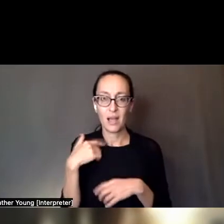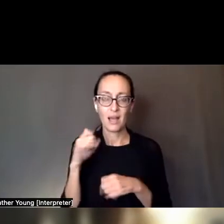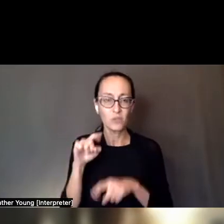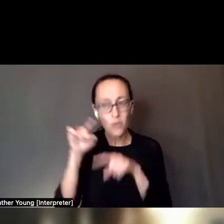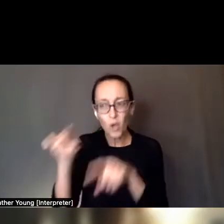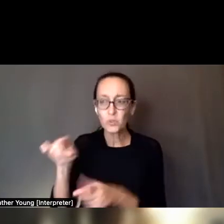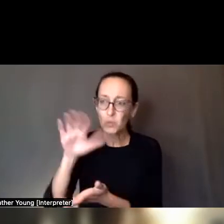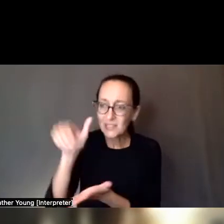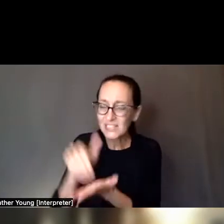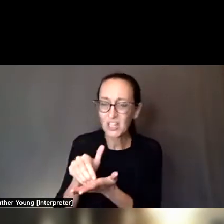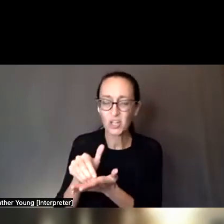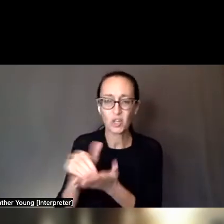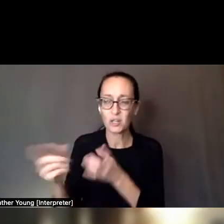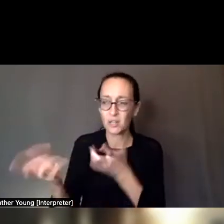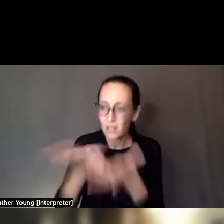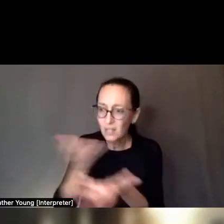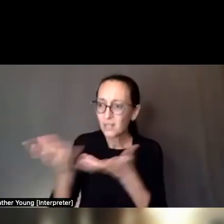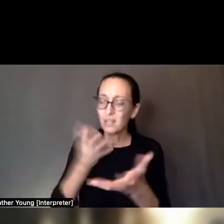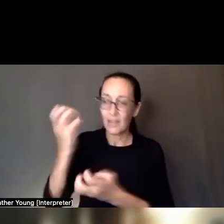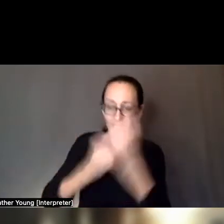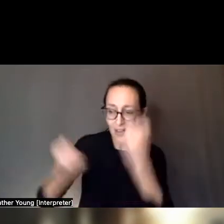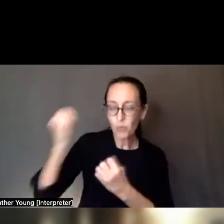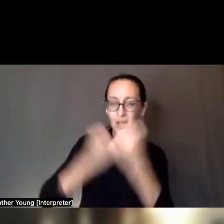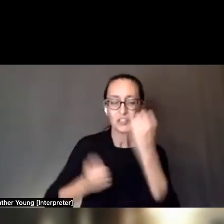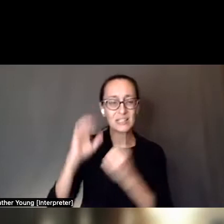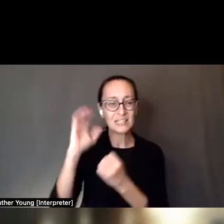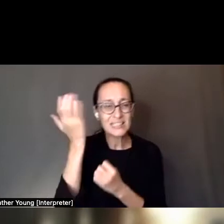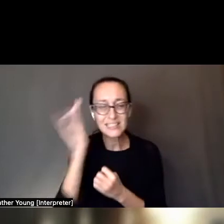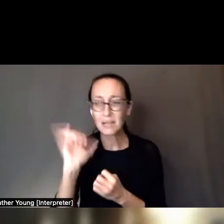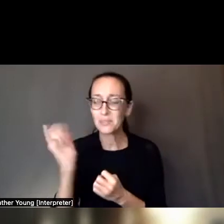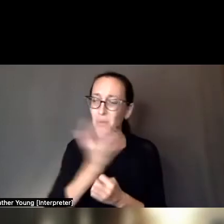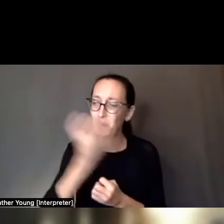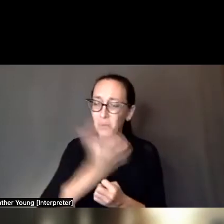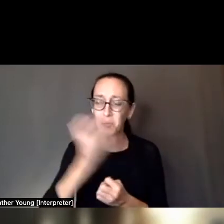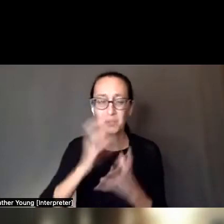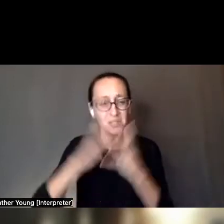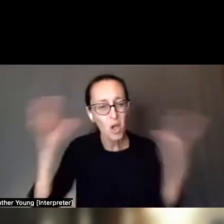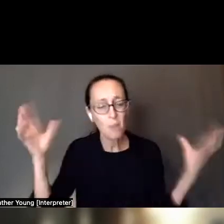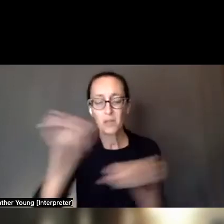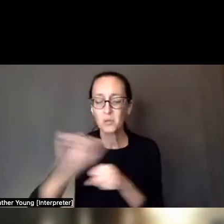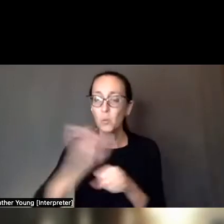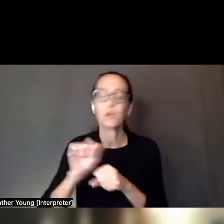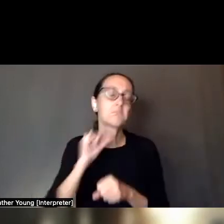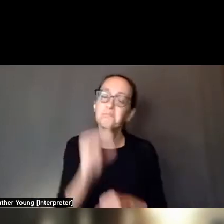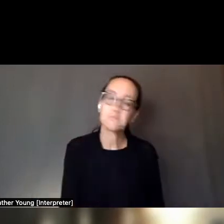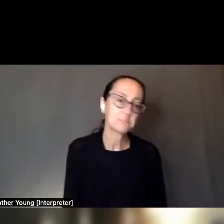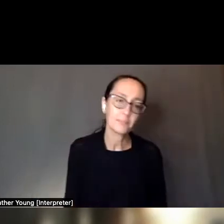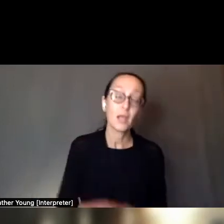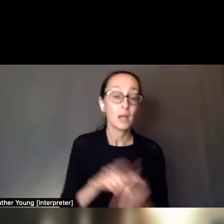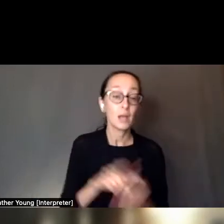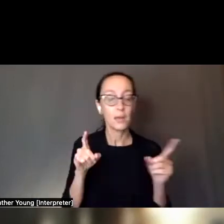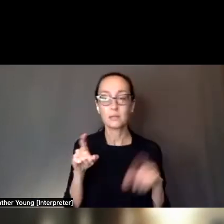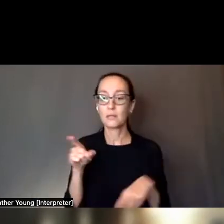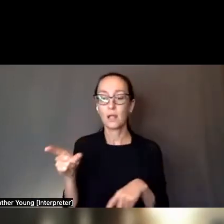about going through an evaluation. It's not. They're happy to see a child early